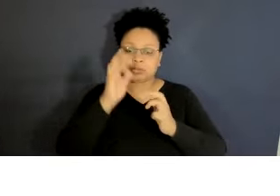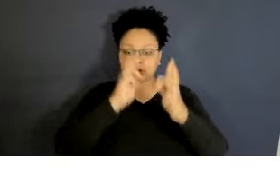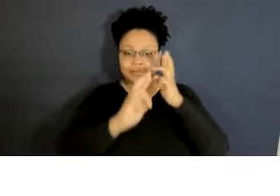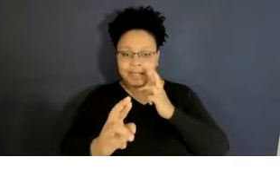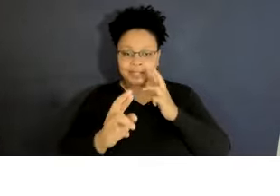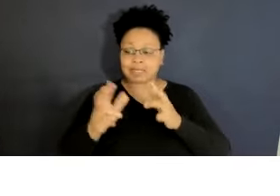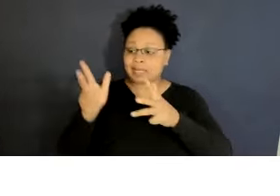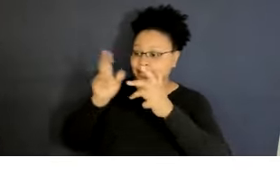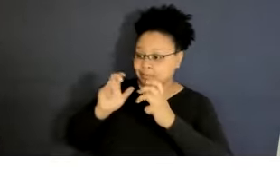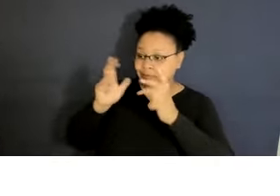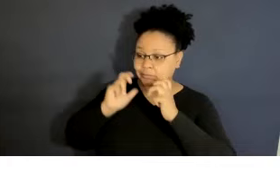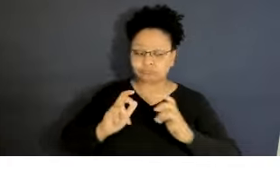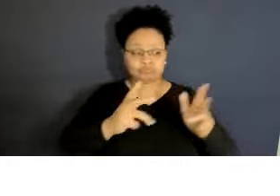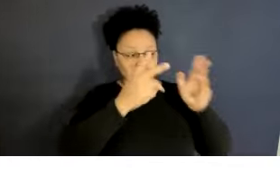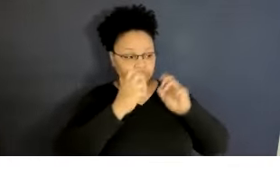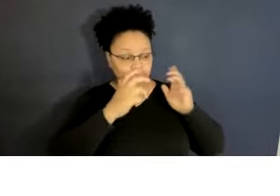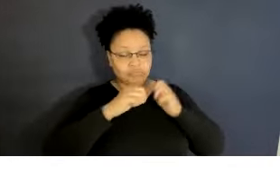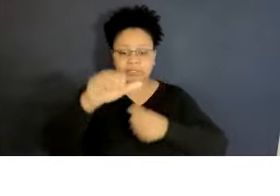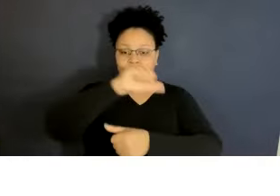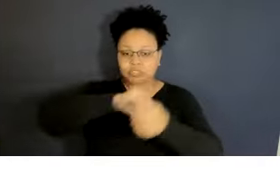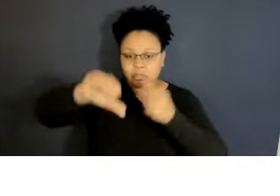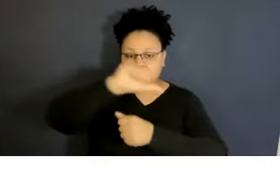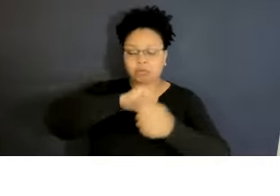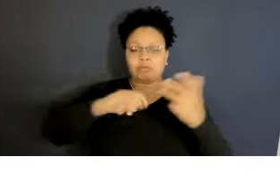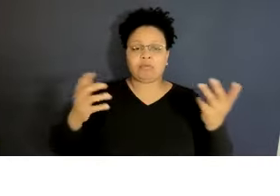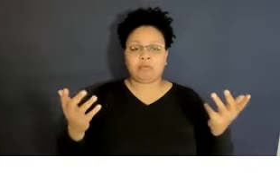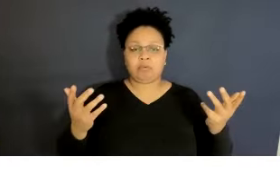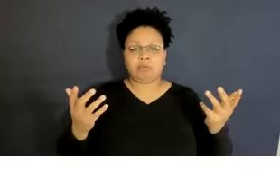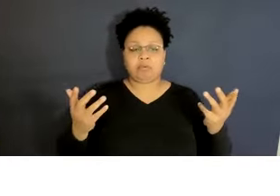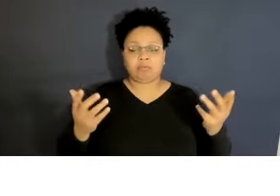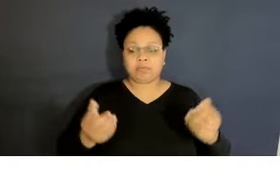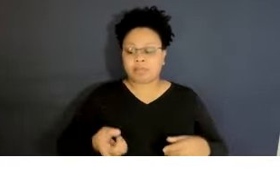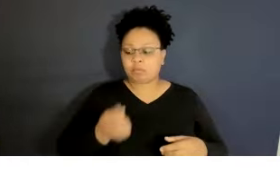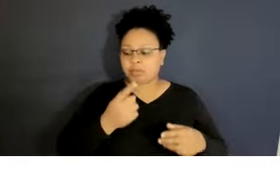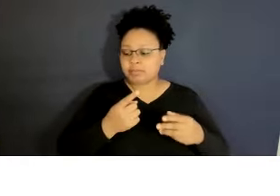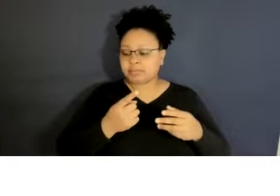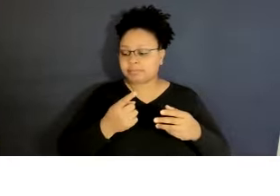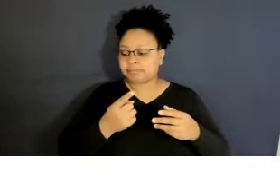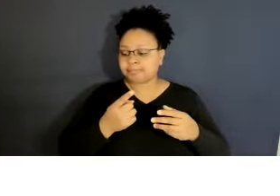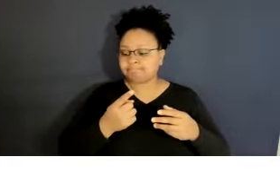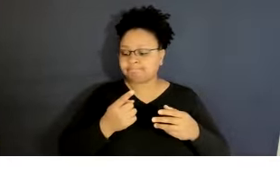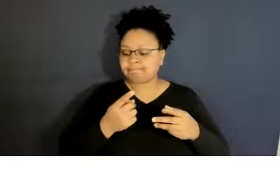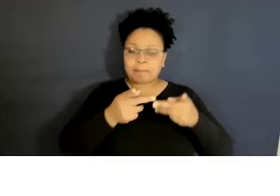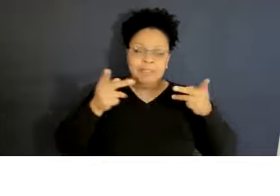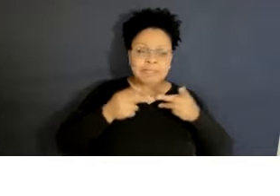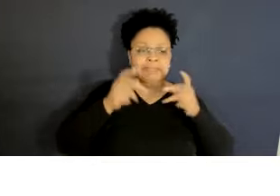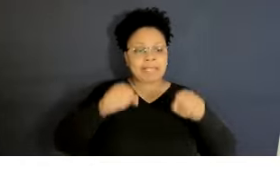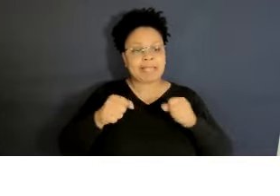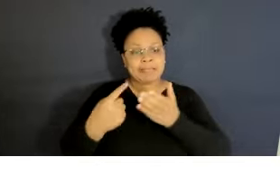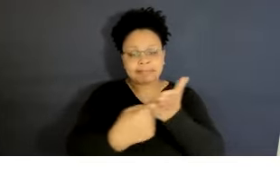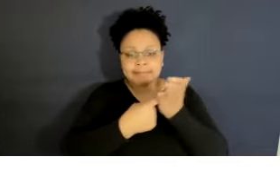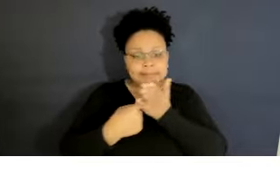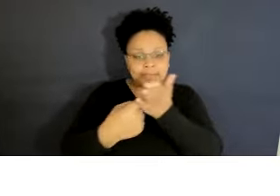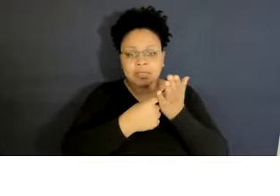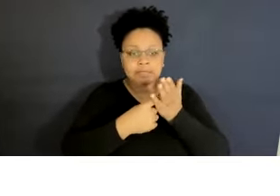having a space to talk about what's going on in the world, but then also